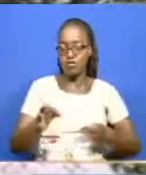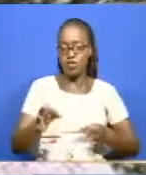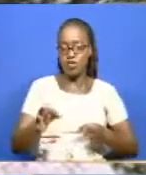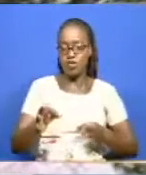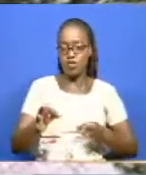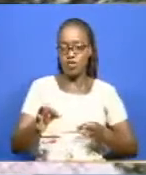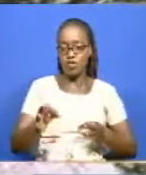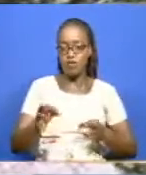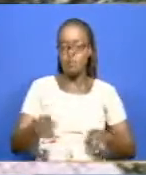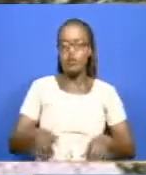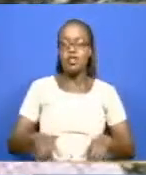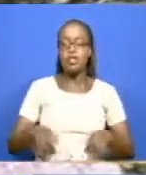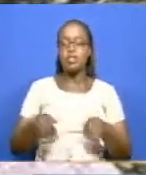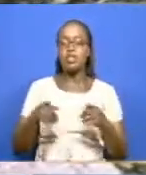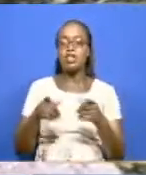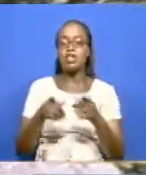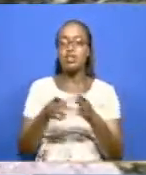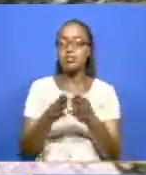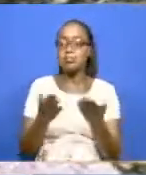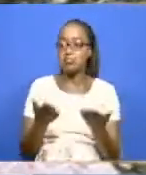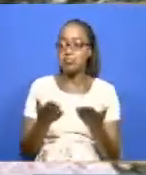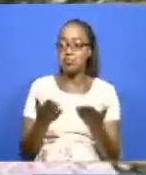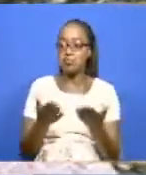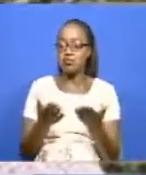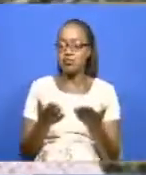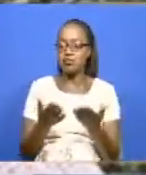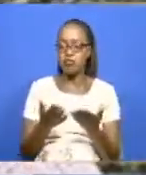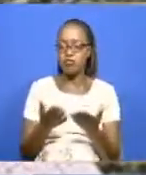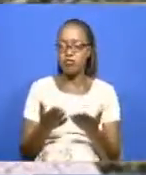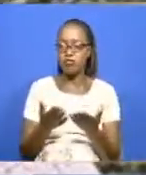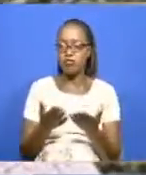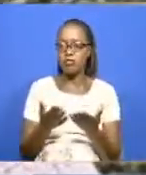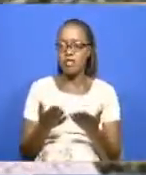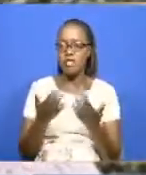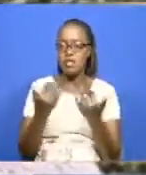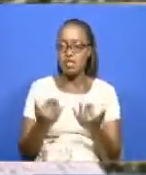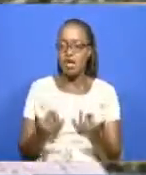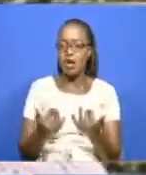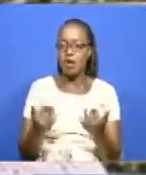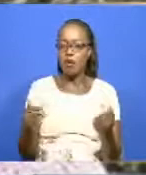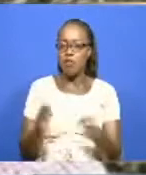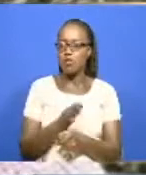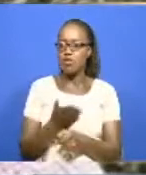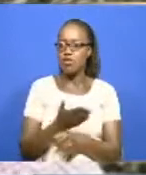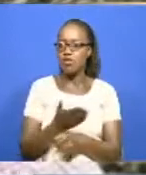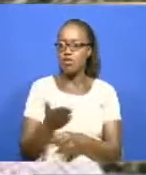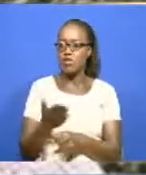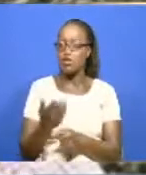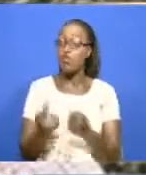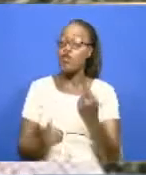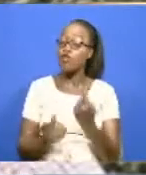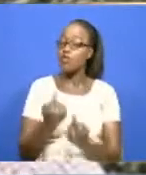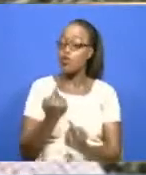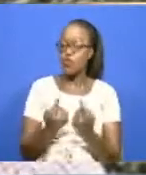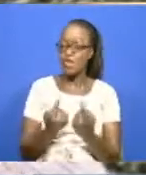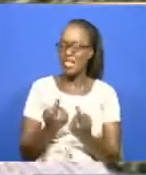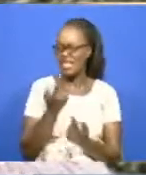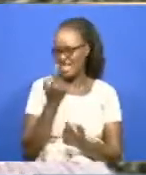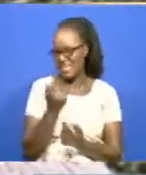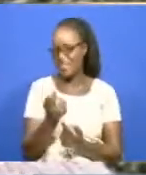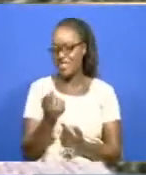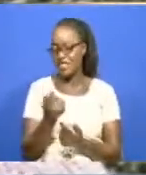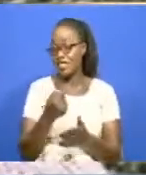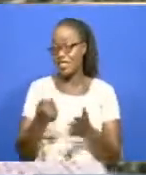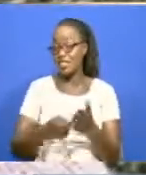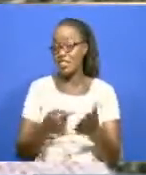product so that they don't create a glut in the market. Currently, most of it is just used for cooking. Very little is going into the